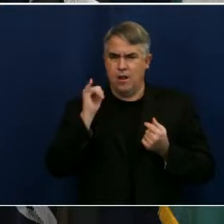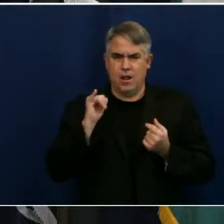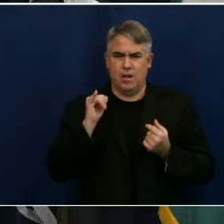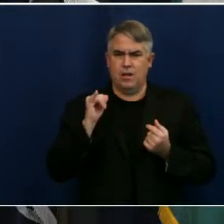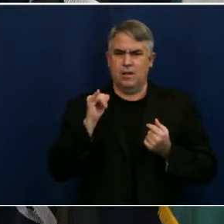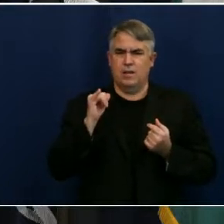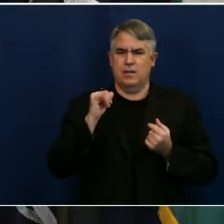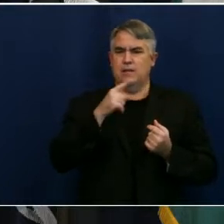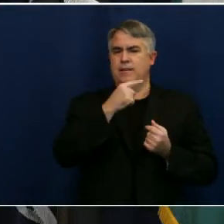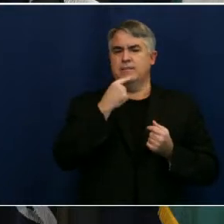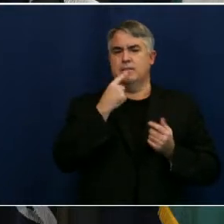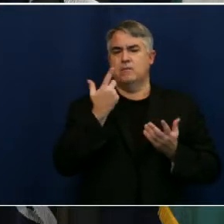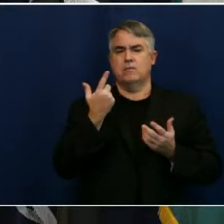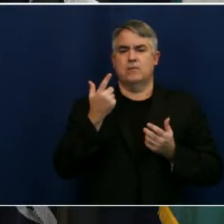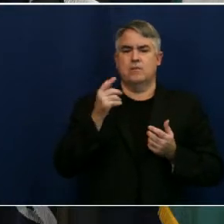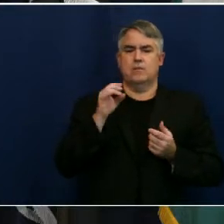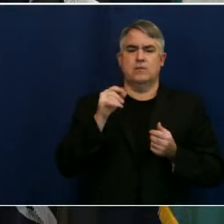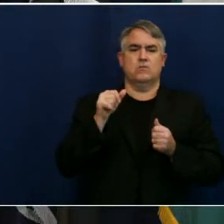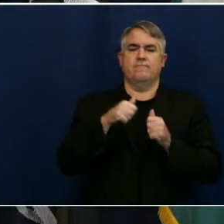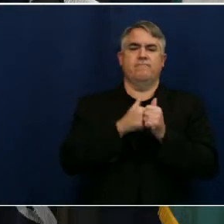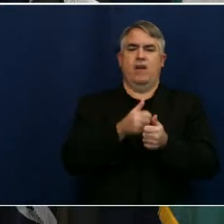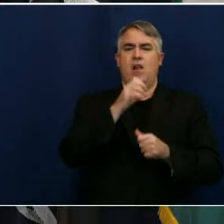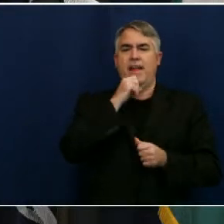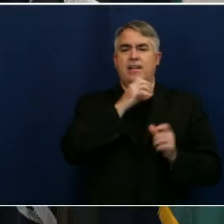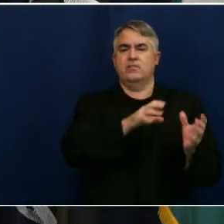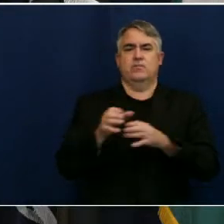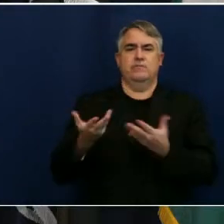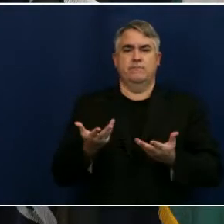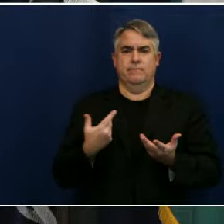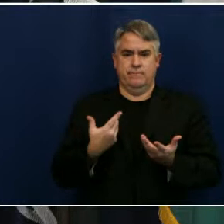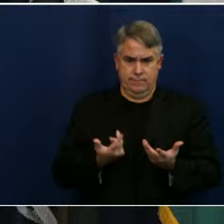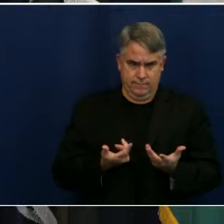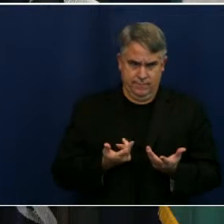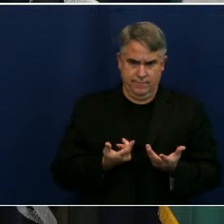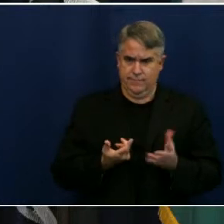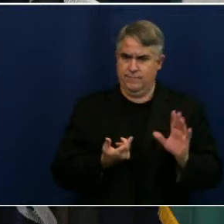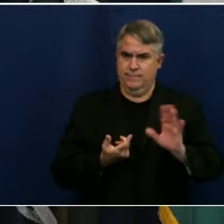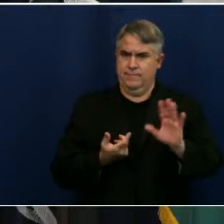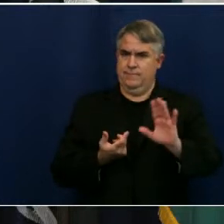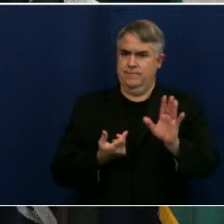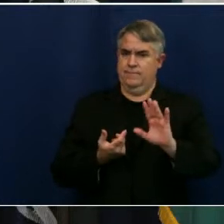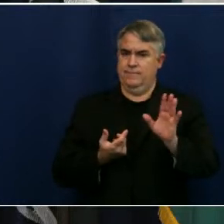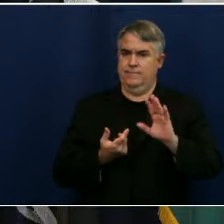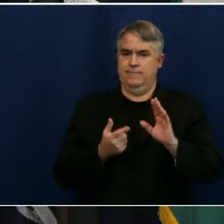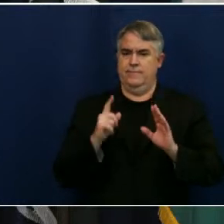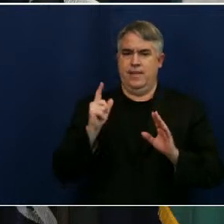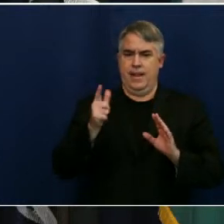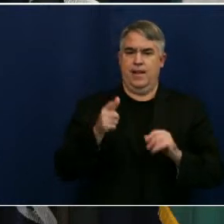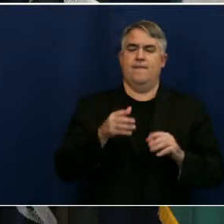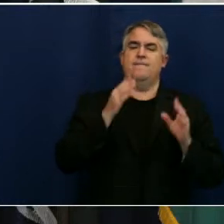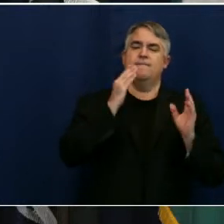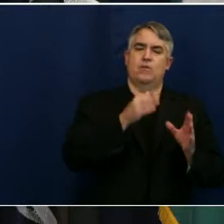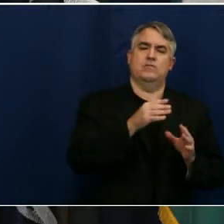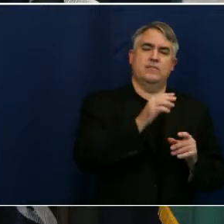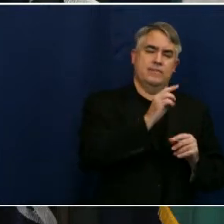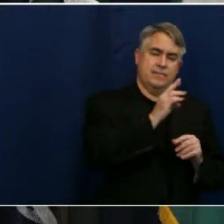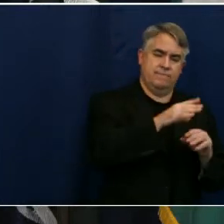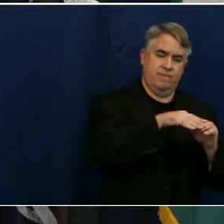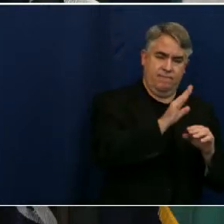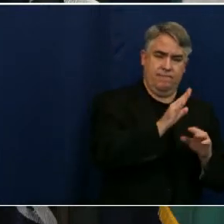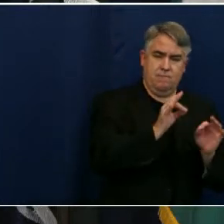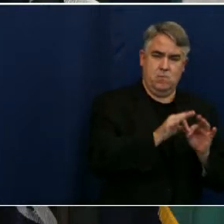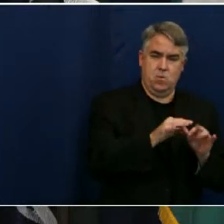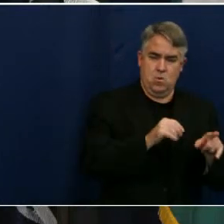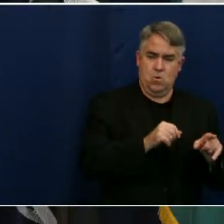to a straight age-based system. But we're a little bit of ways away from there. We're still doing 65 and older and healthcare workers. We got to get through